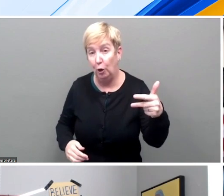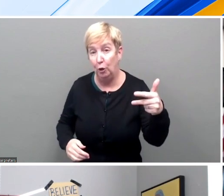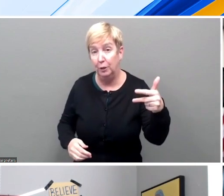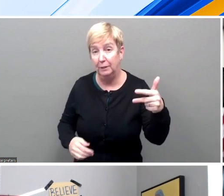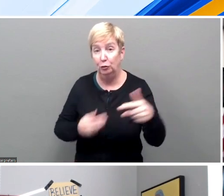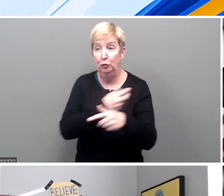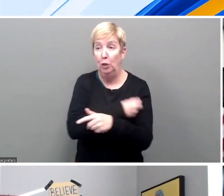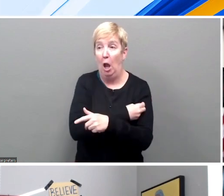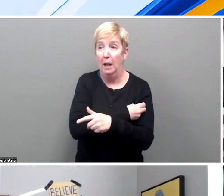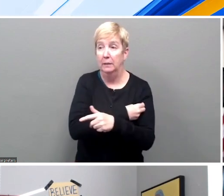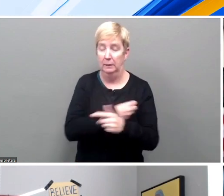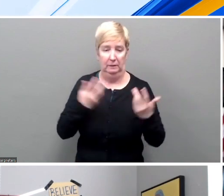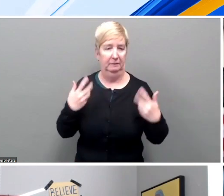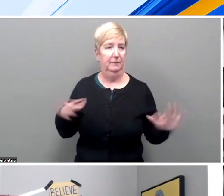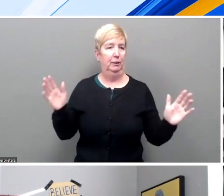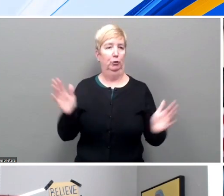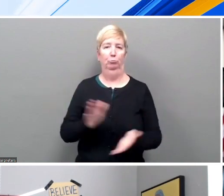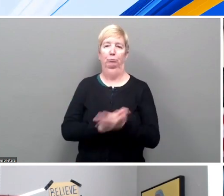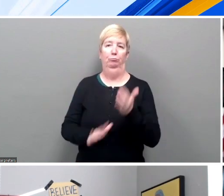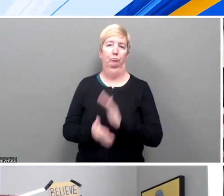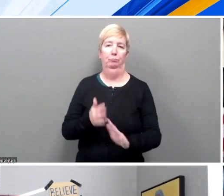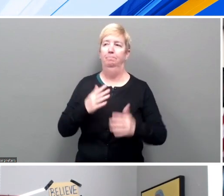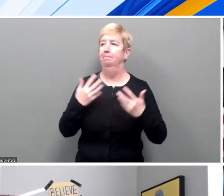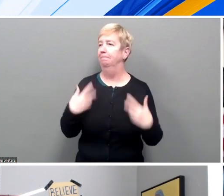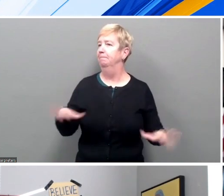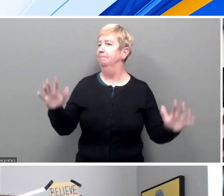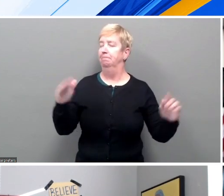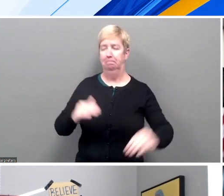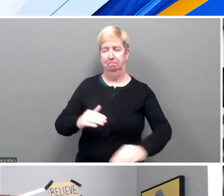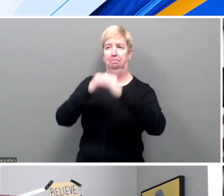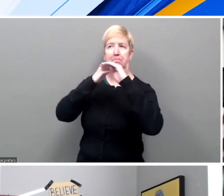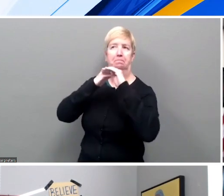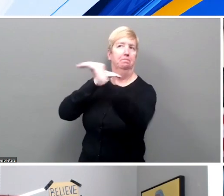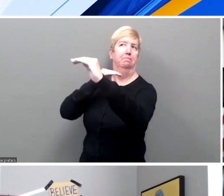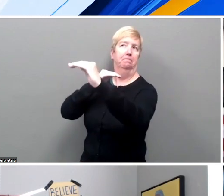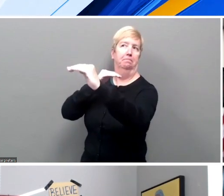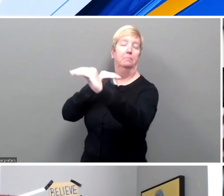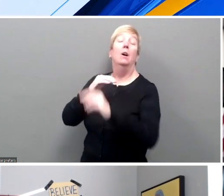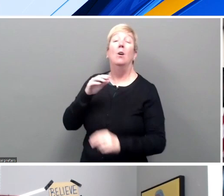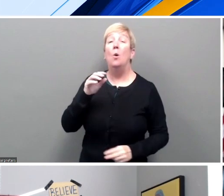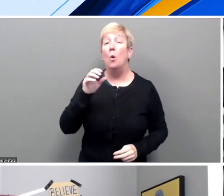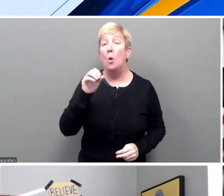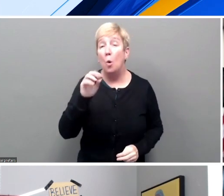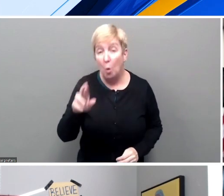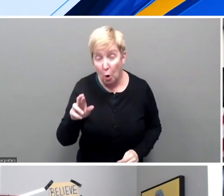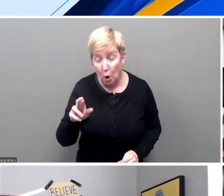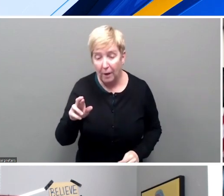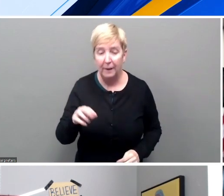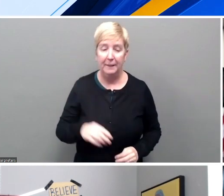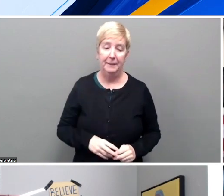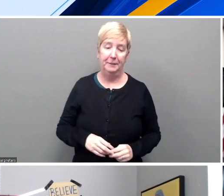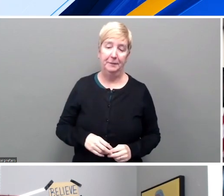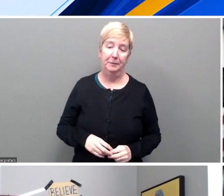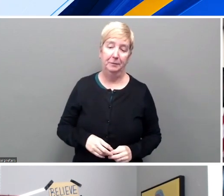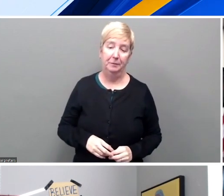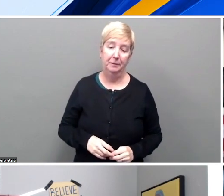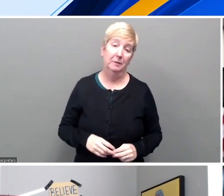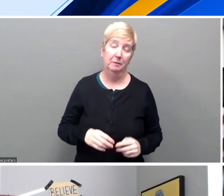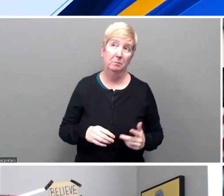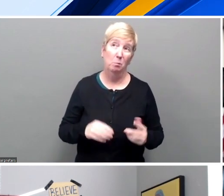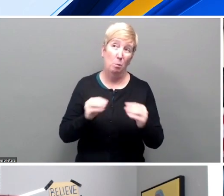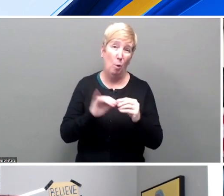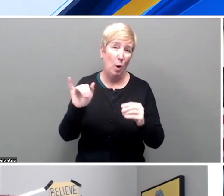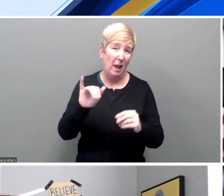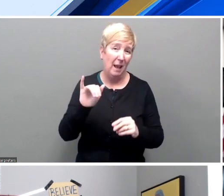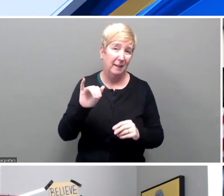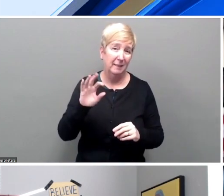of a 3-shot series that will give more immunity, or could it be that we're going to evolve into influenza-like approach